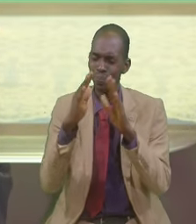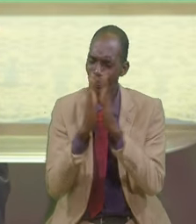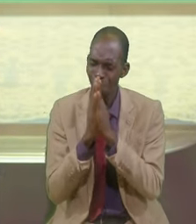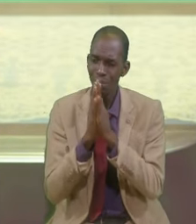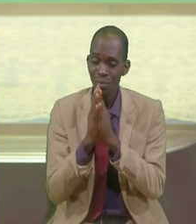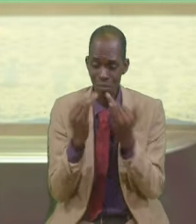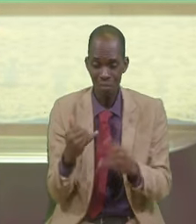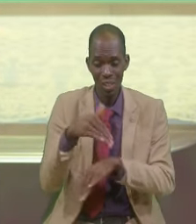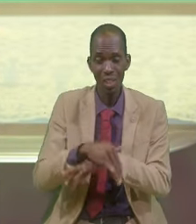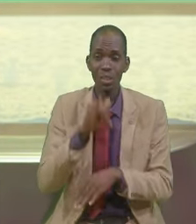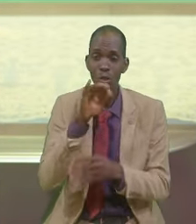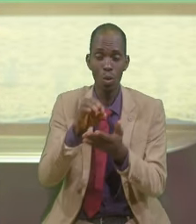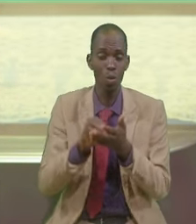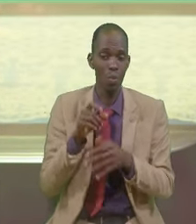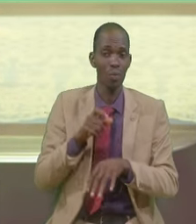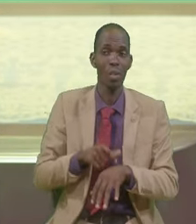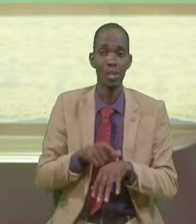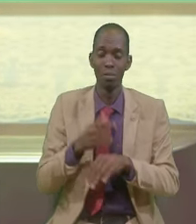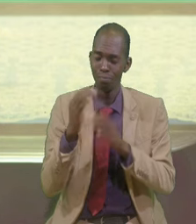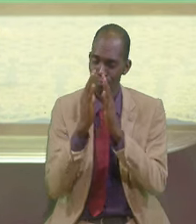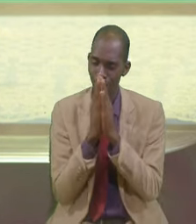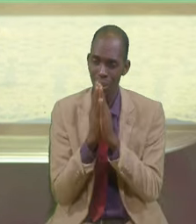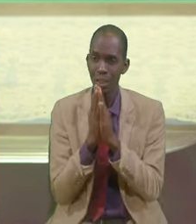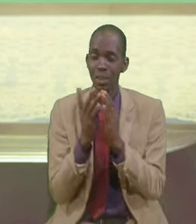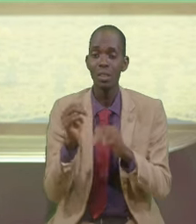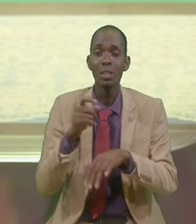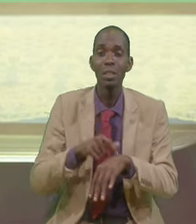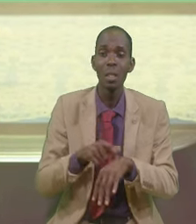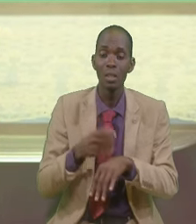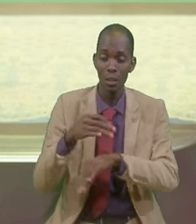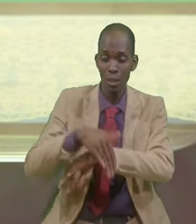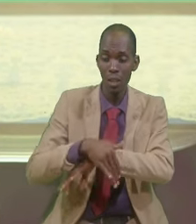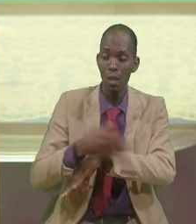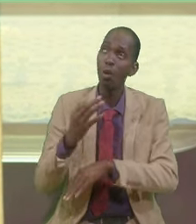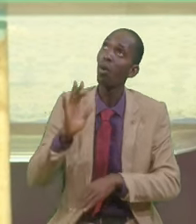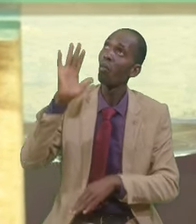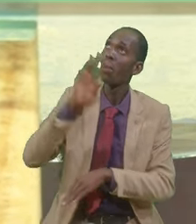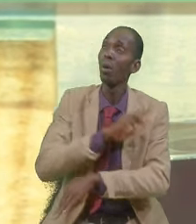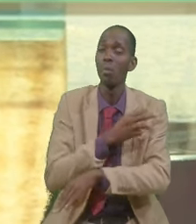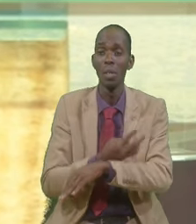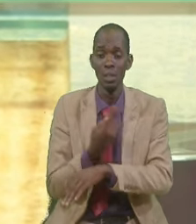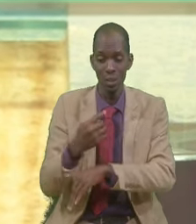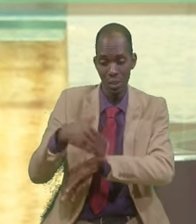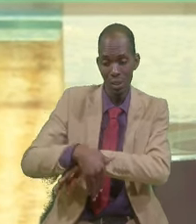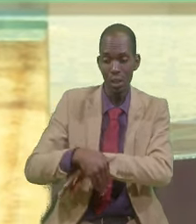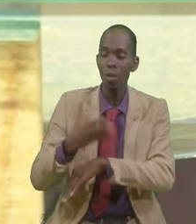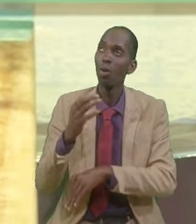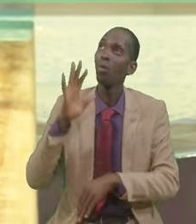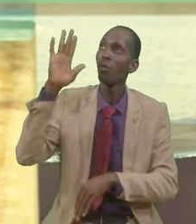This is your moment. The moment of his might. The moment of his might.